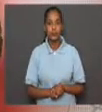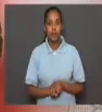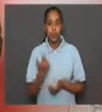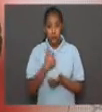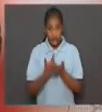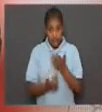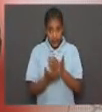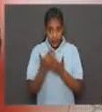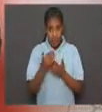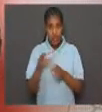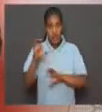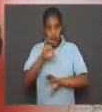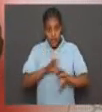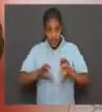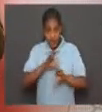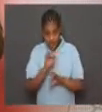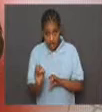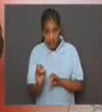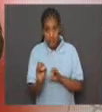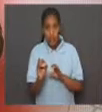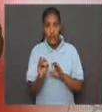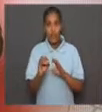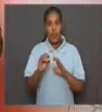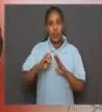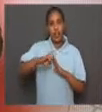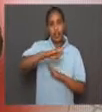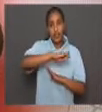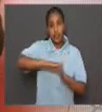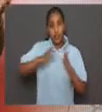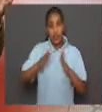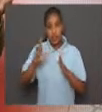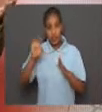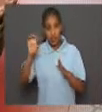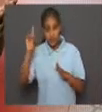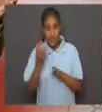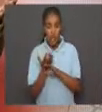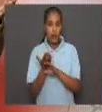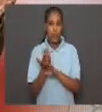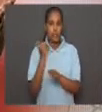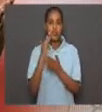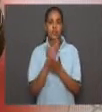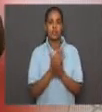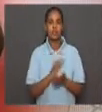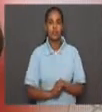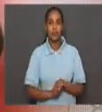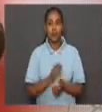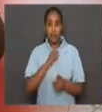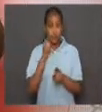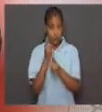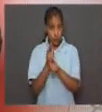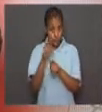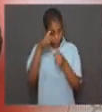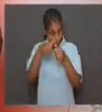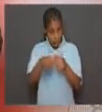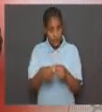We discussed chemical and electrolytic reduction in our last lesson. I am sure